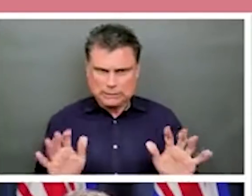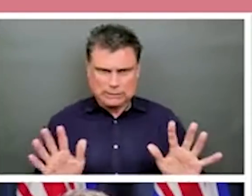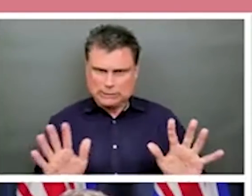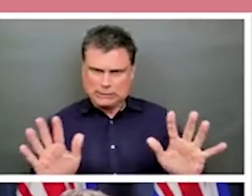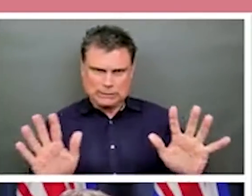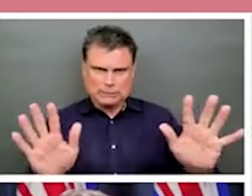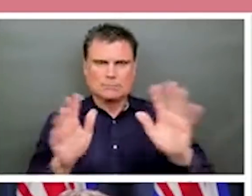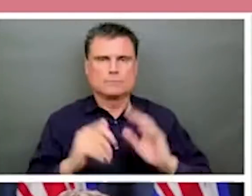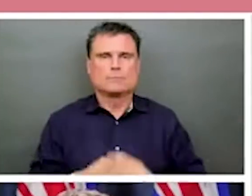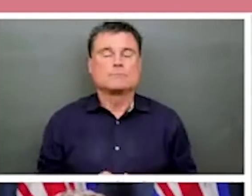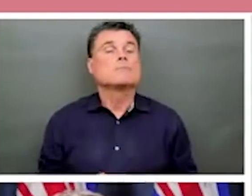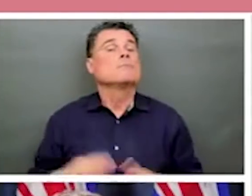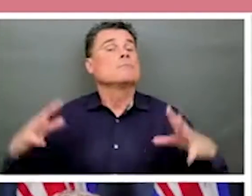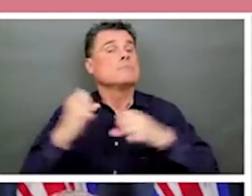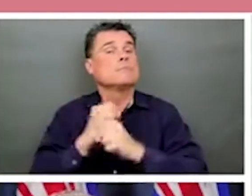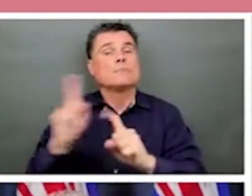summary,